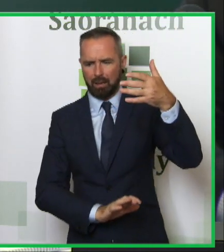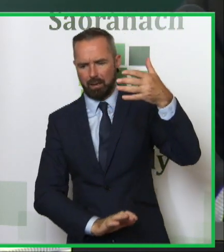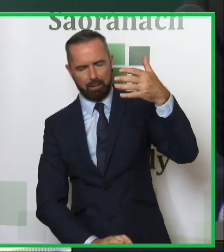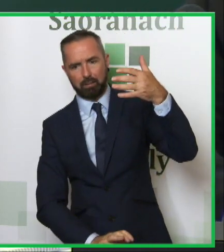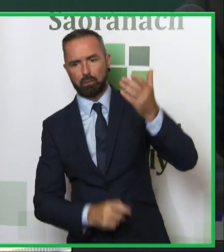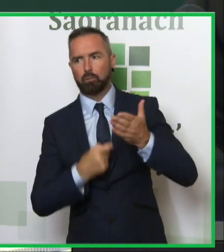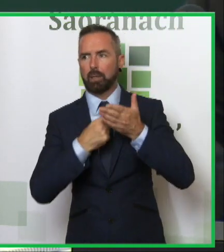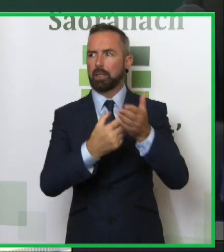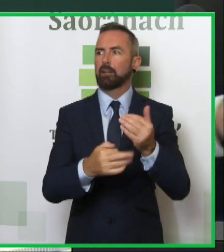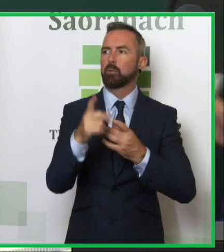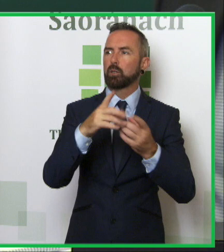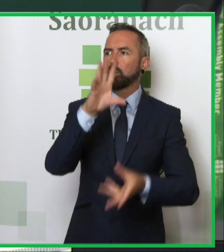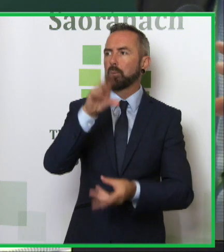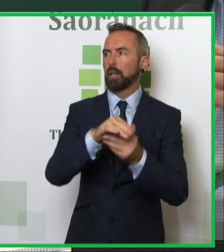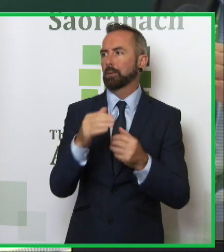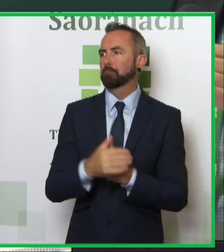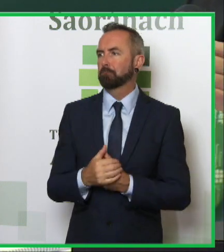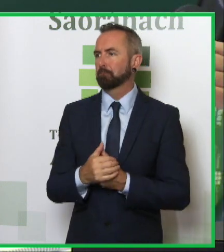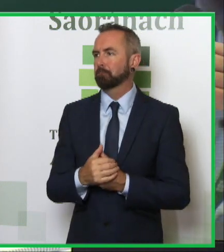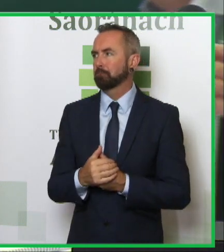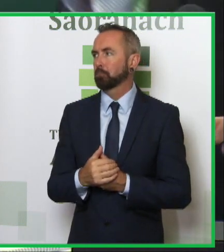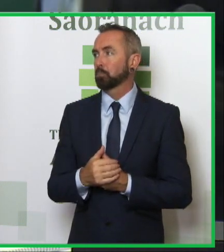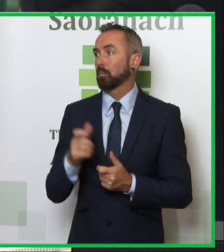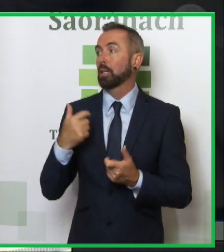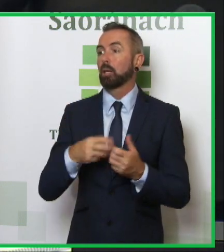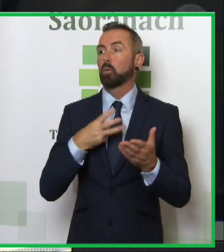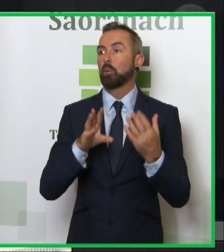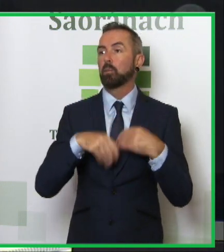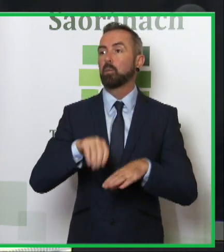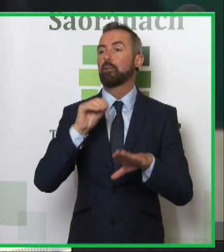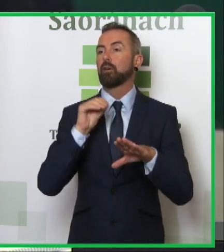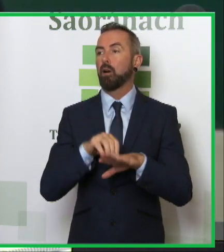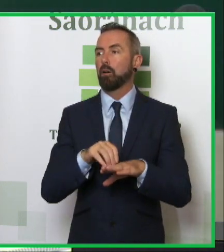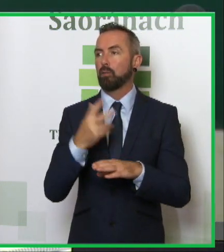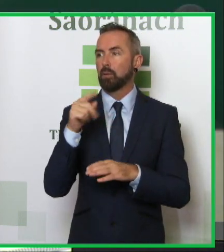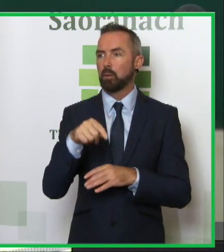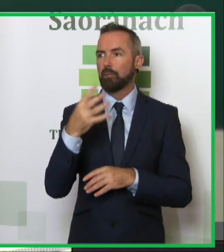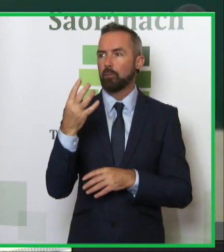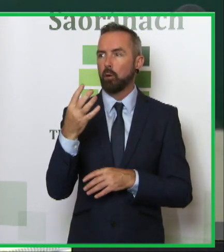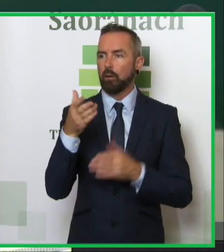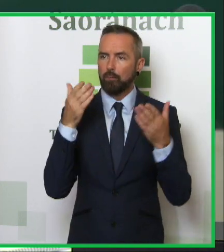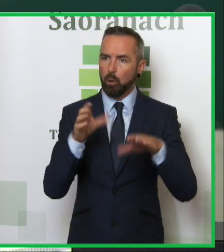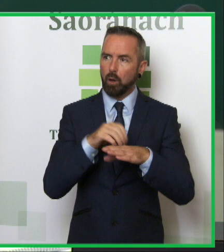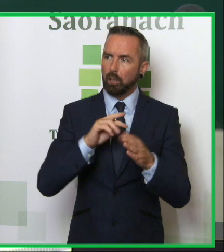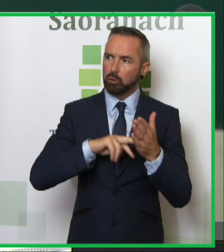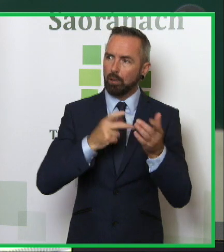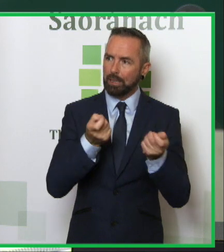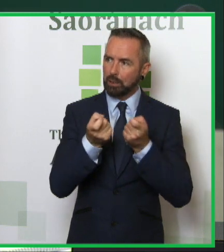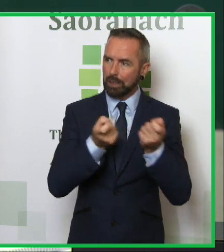recommendation 3.1. And as we get on then, this 3.4 focuses on the strategy